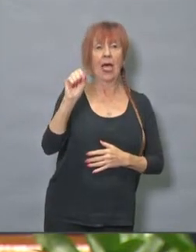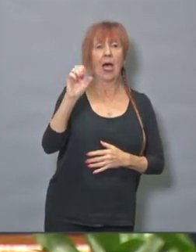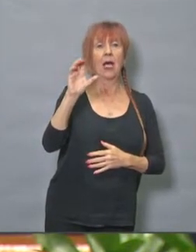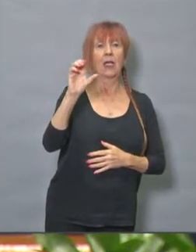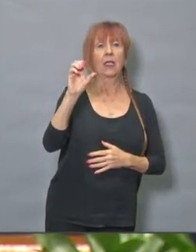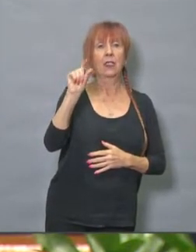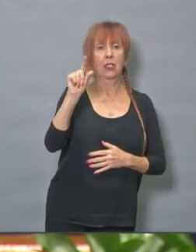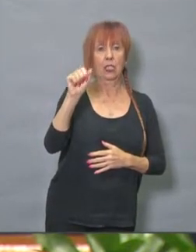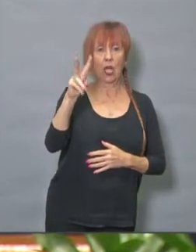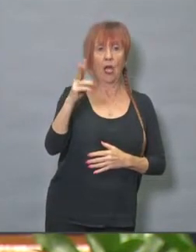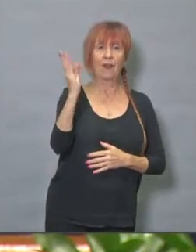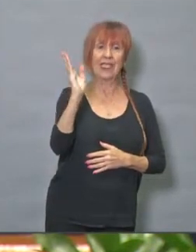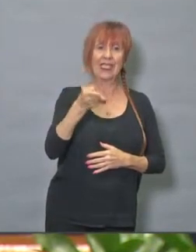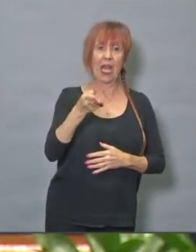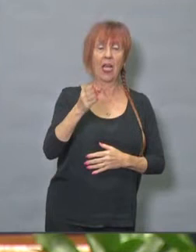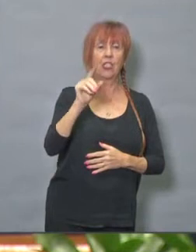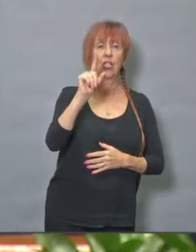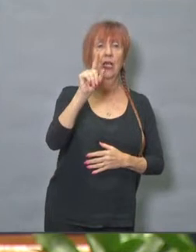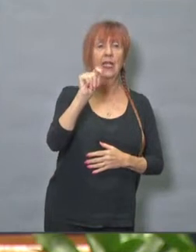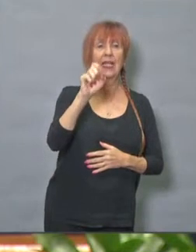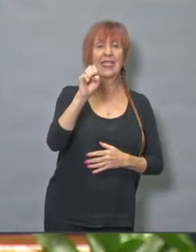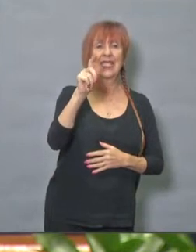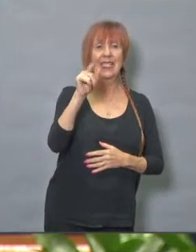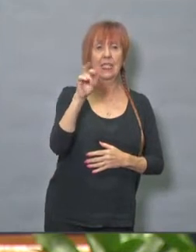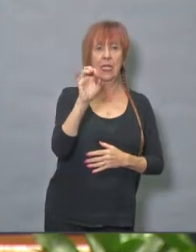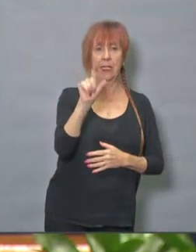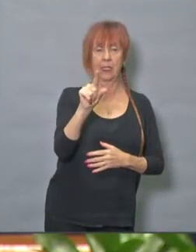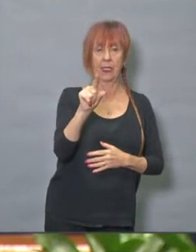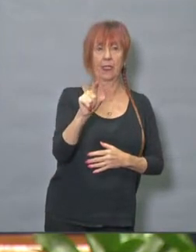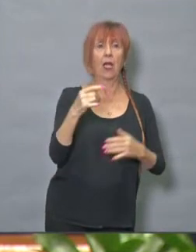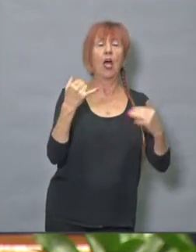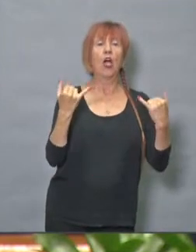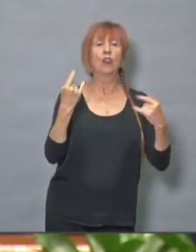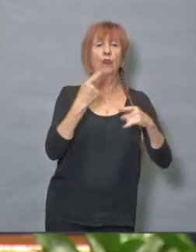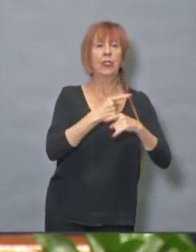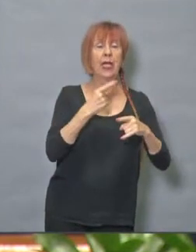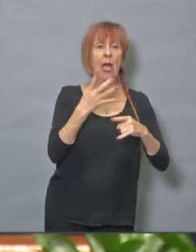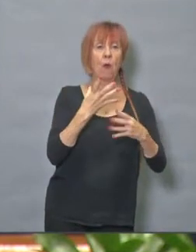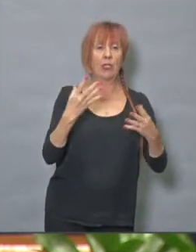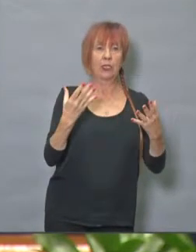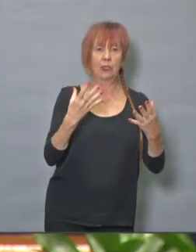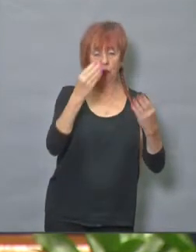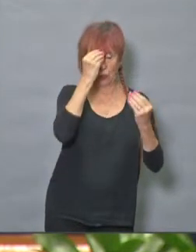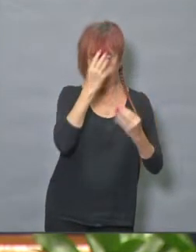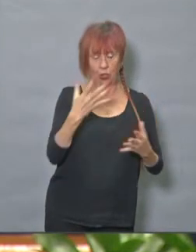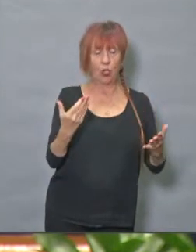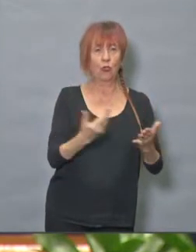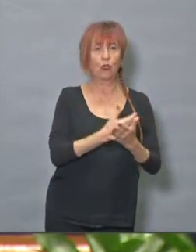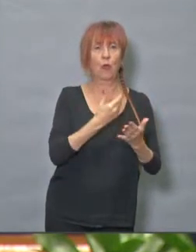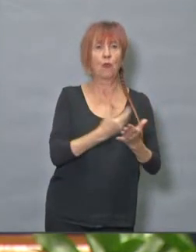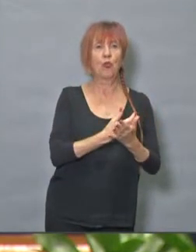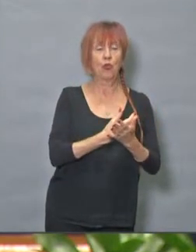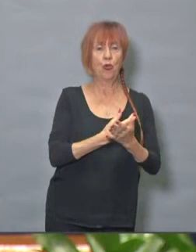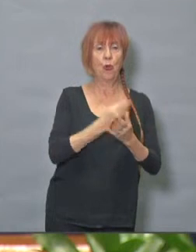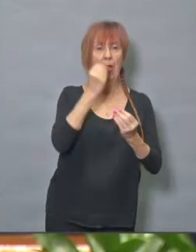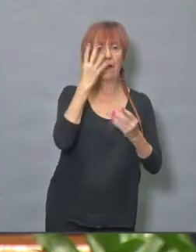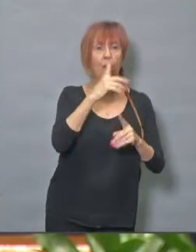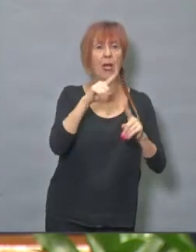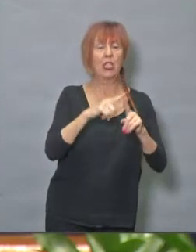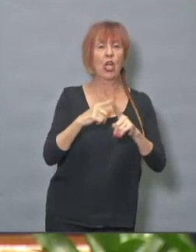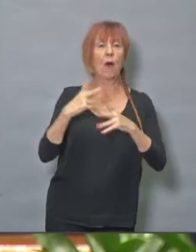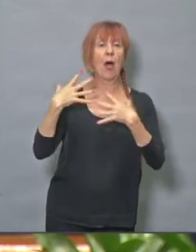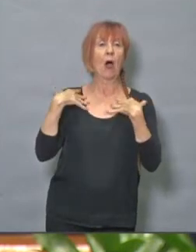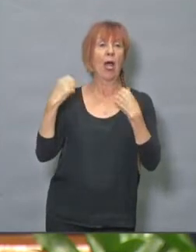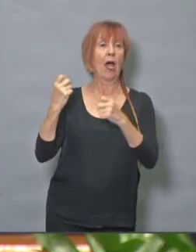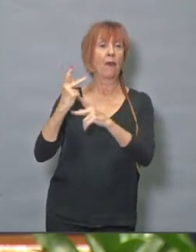Today, I'd like to also provide an update on COVID-19 cases and deaths among healthcare workers. As I've mentioned before,